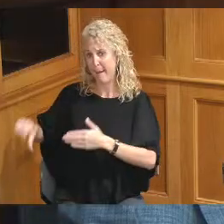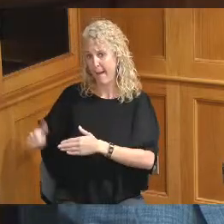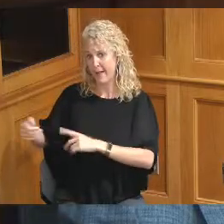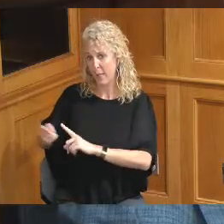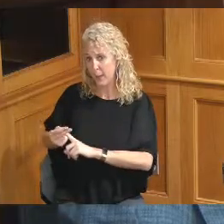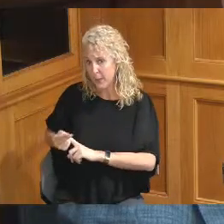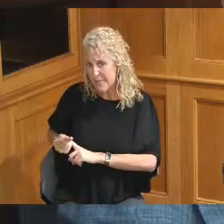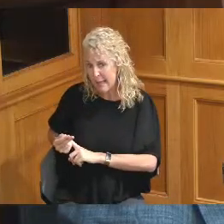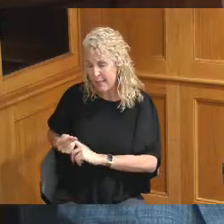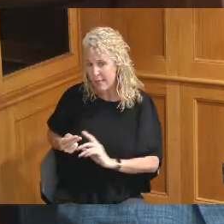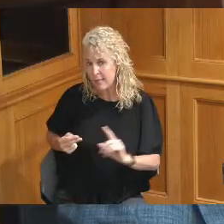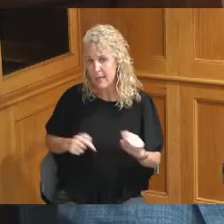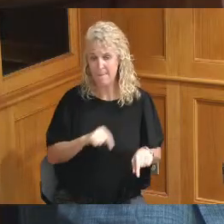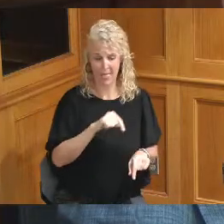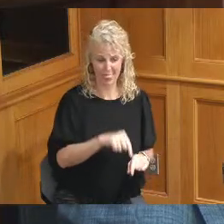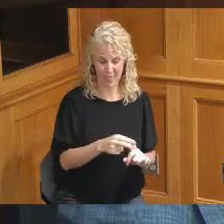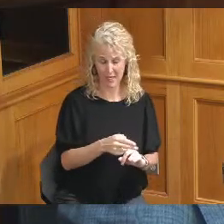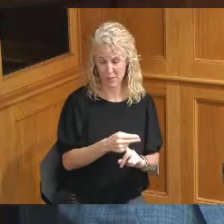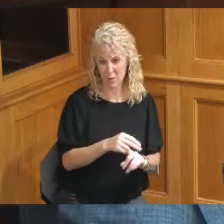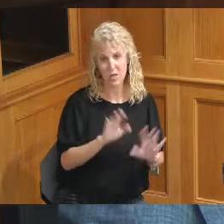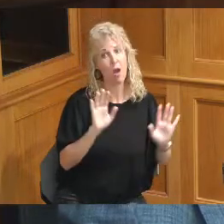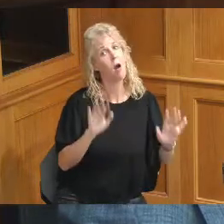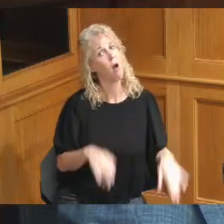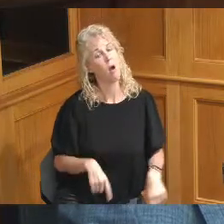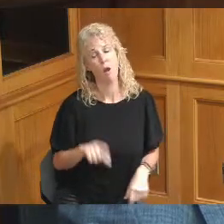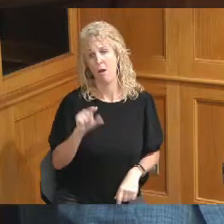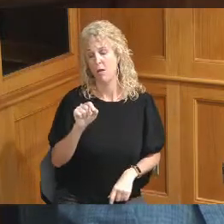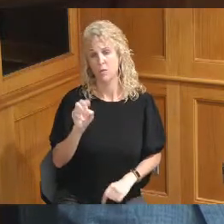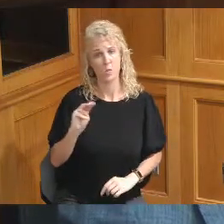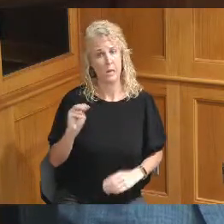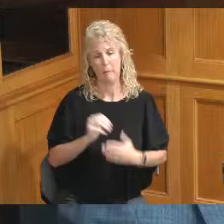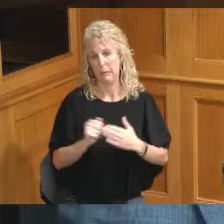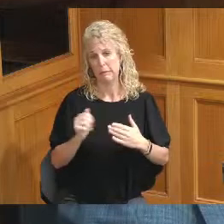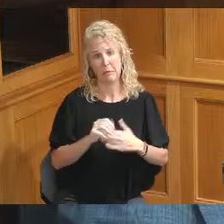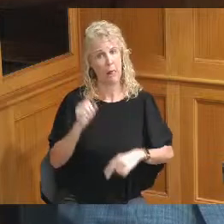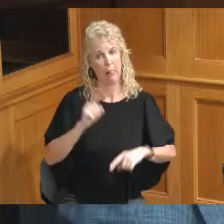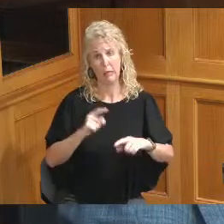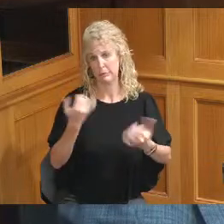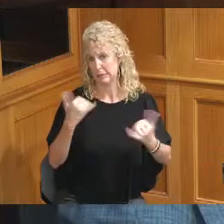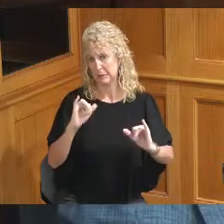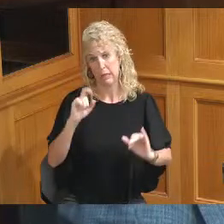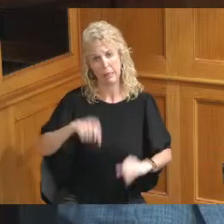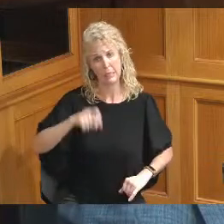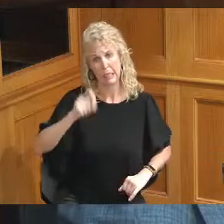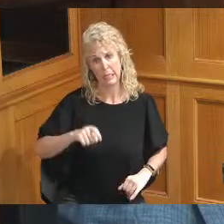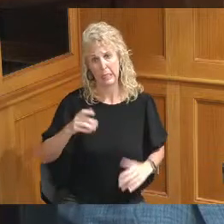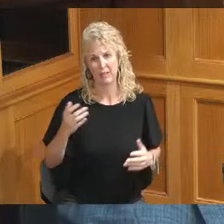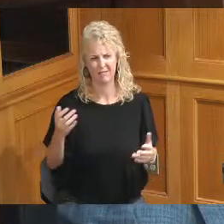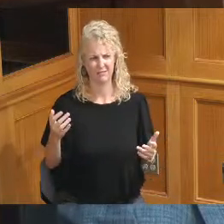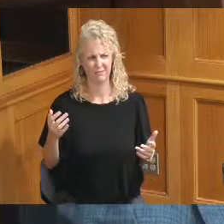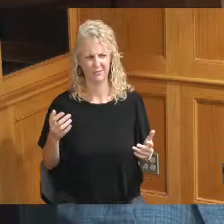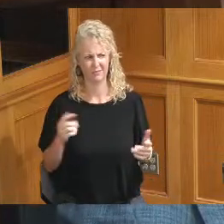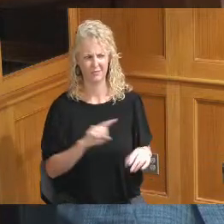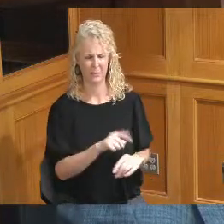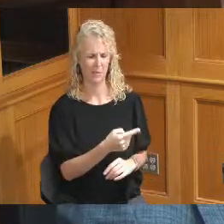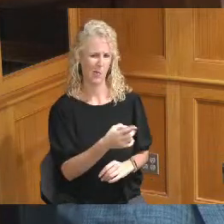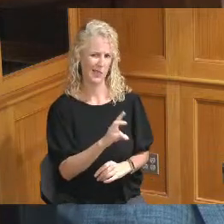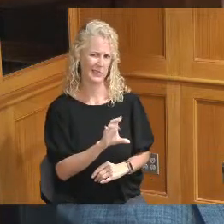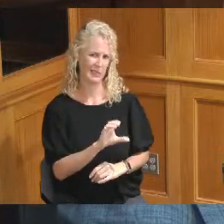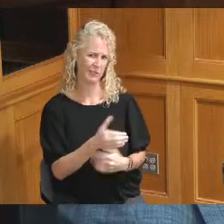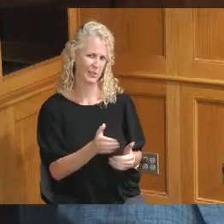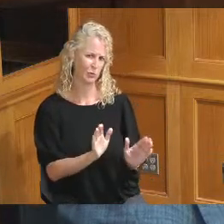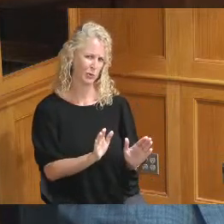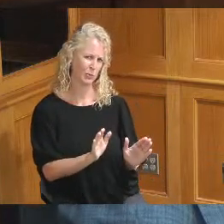us they don't have money to build the headquarter hotel, which is what we definitely need because we gave up